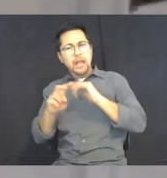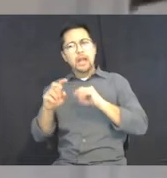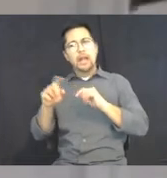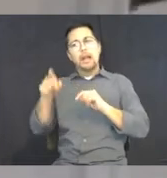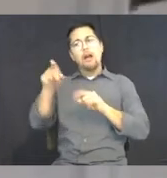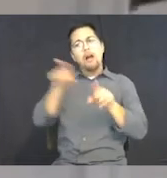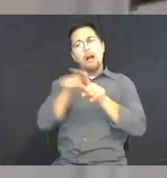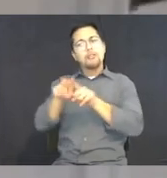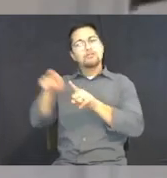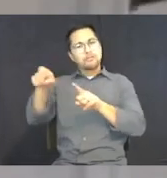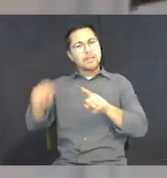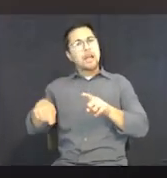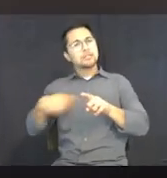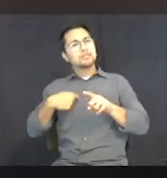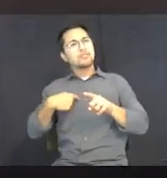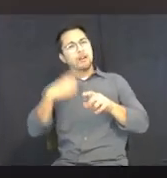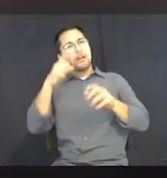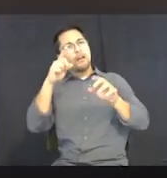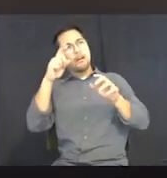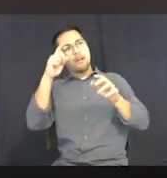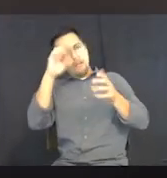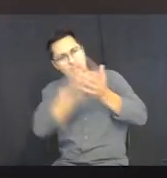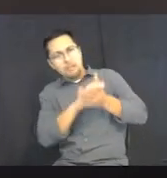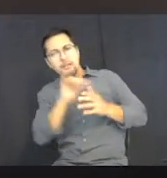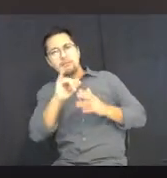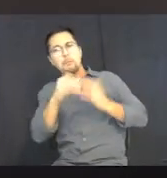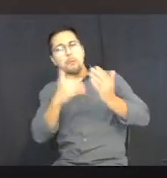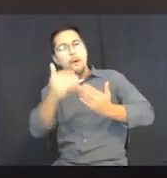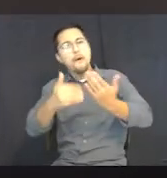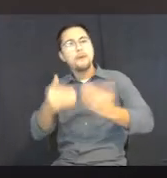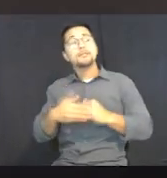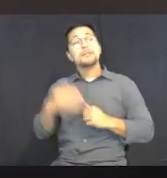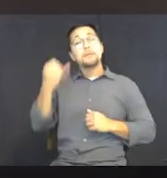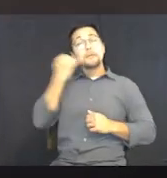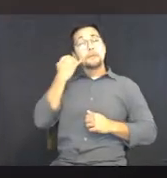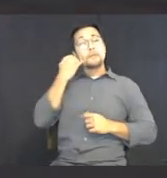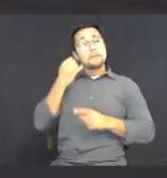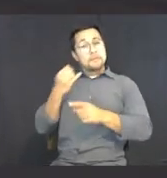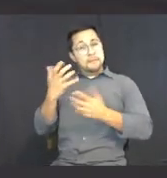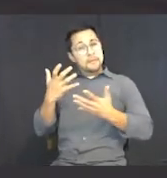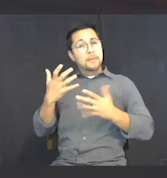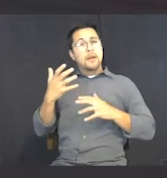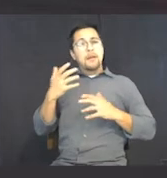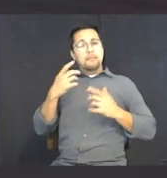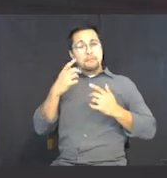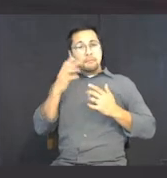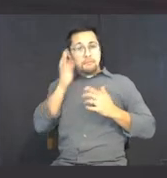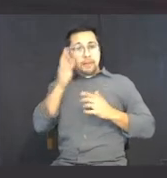process so that when he transitioned to community living, the technology would just